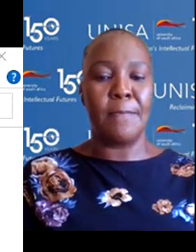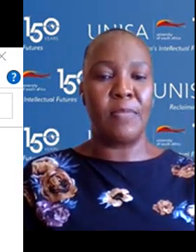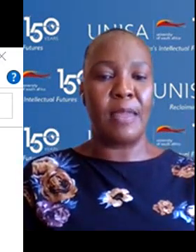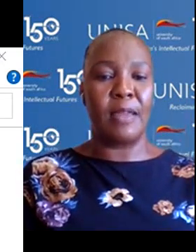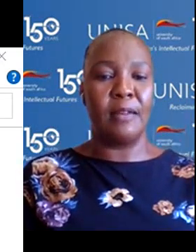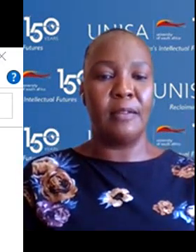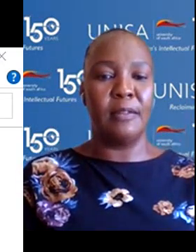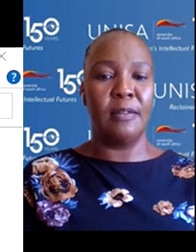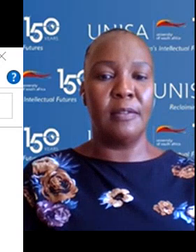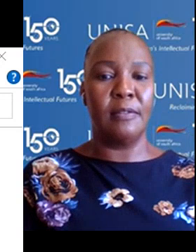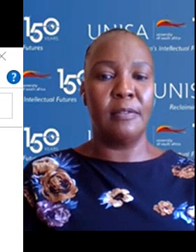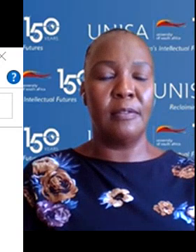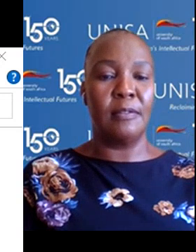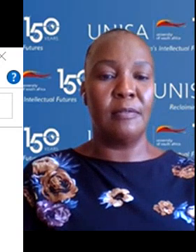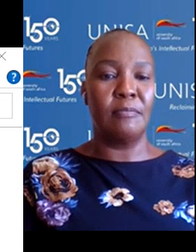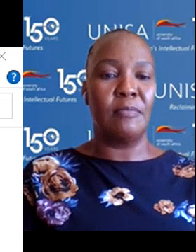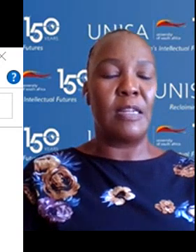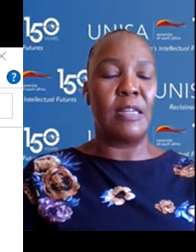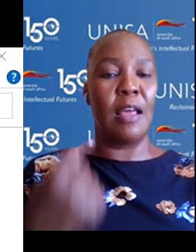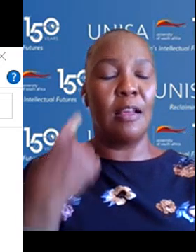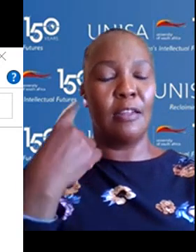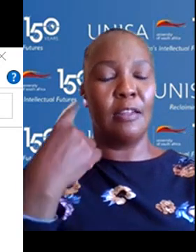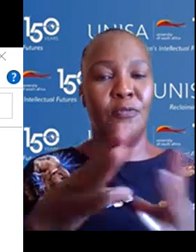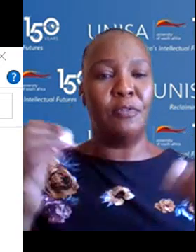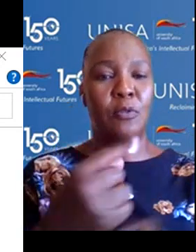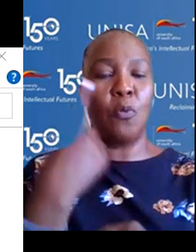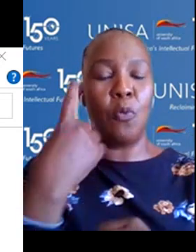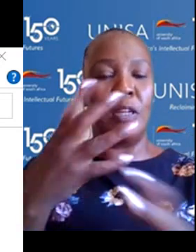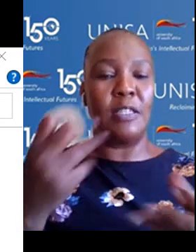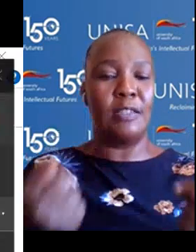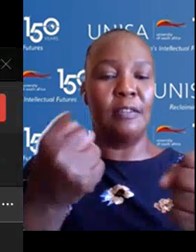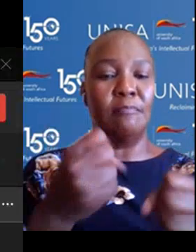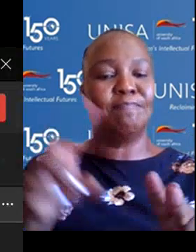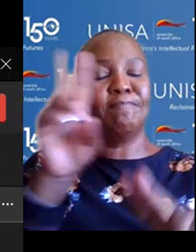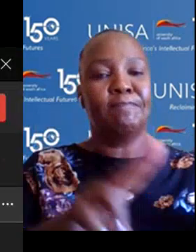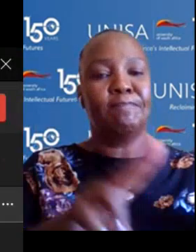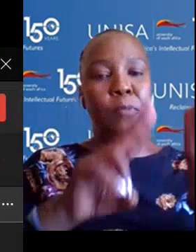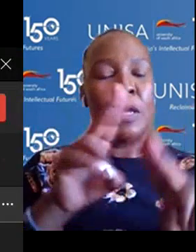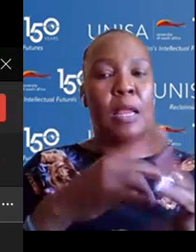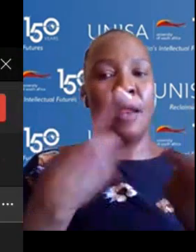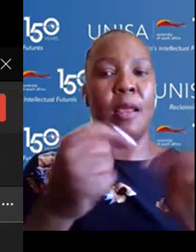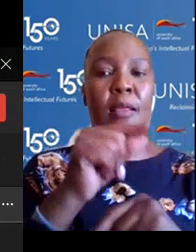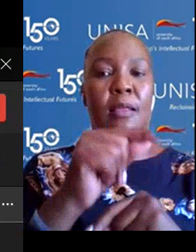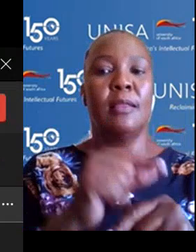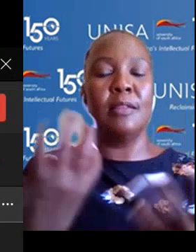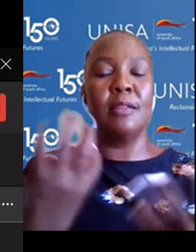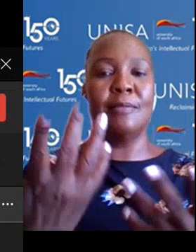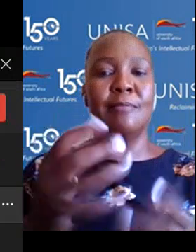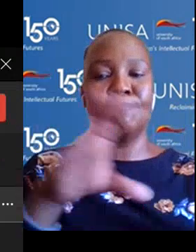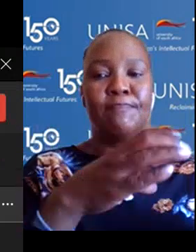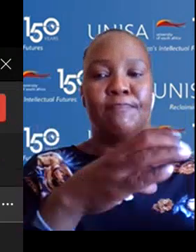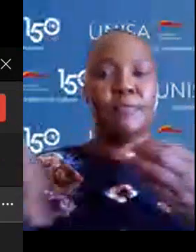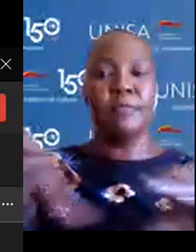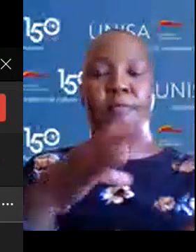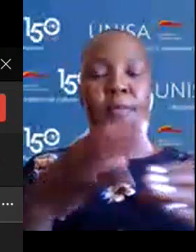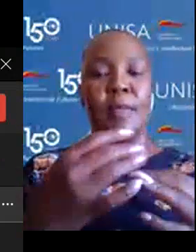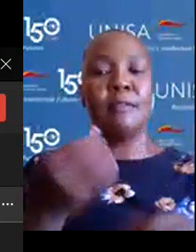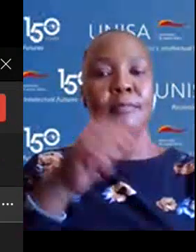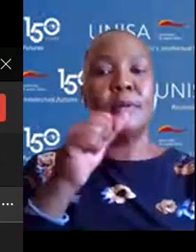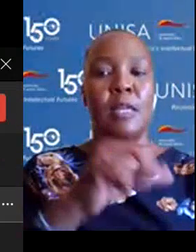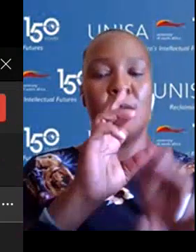there we've nailed the OneDrive. So guys, I will be checking that you've done these exercises. So yes, the